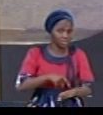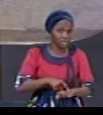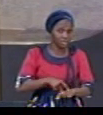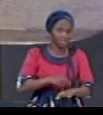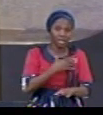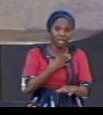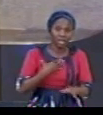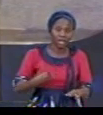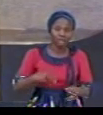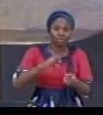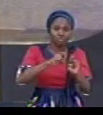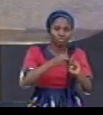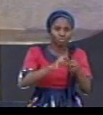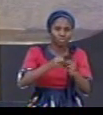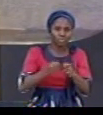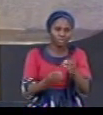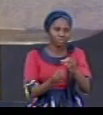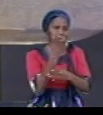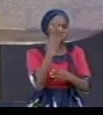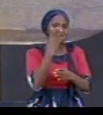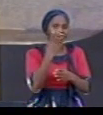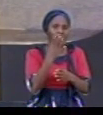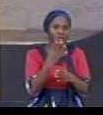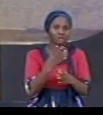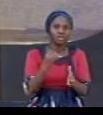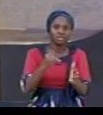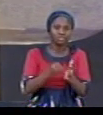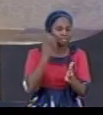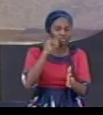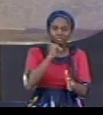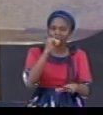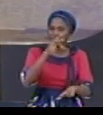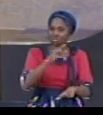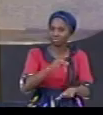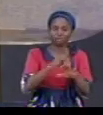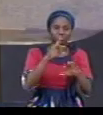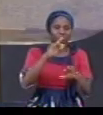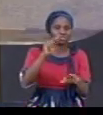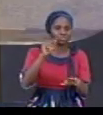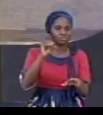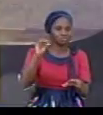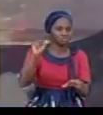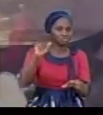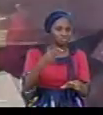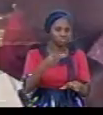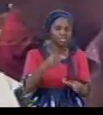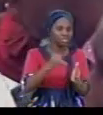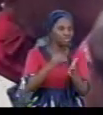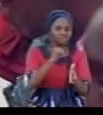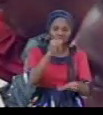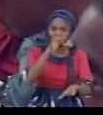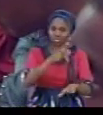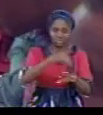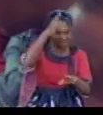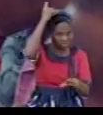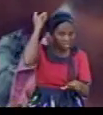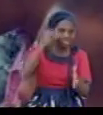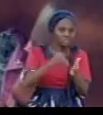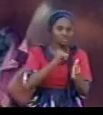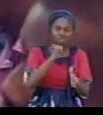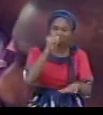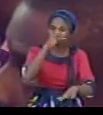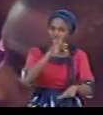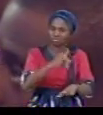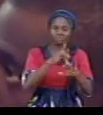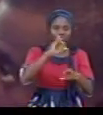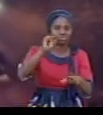breaks out, it will not touch Noah. It will not touch Daniel. It will not touch